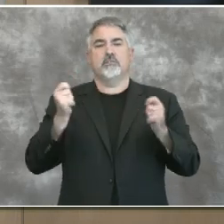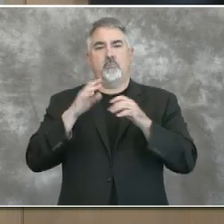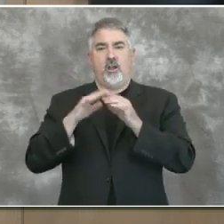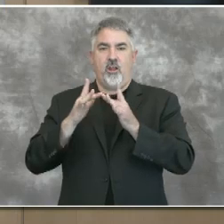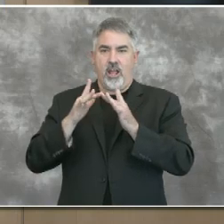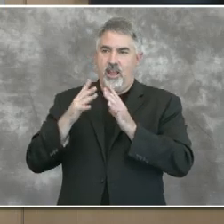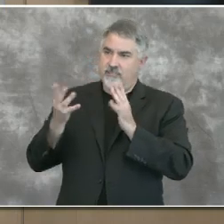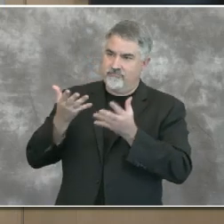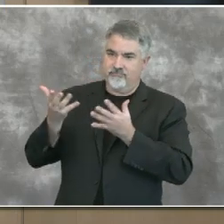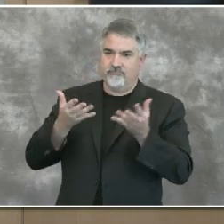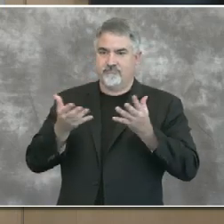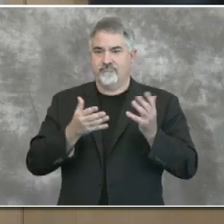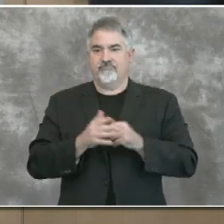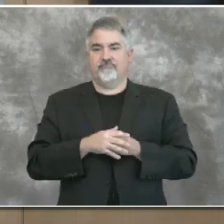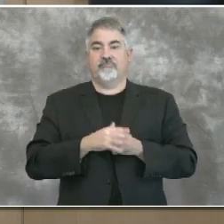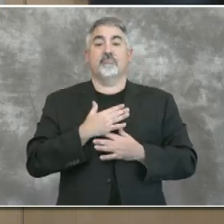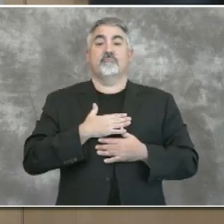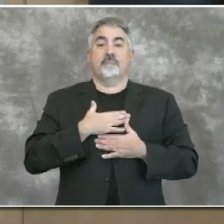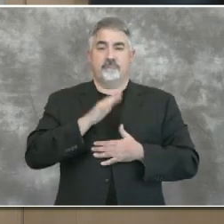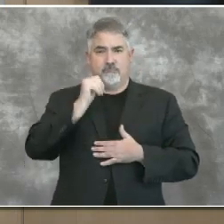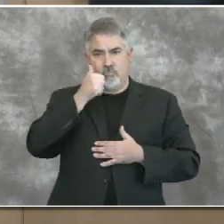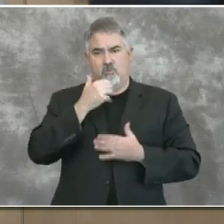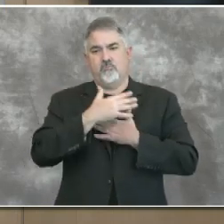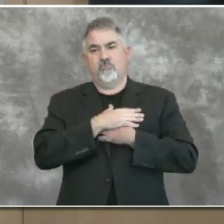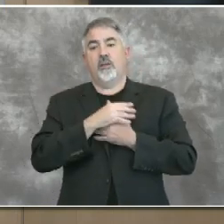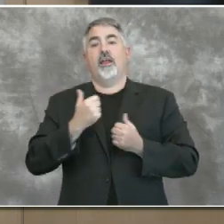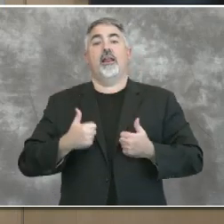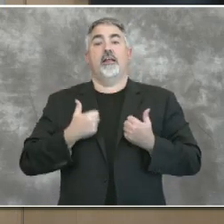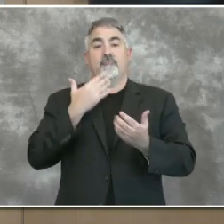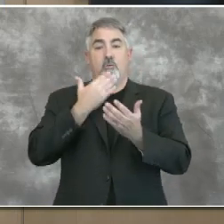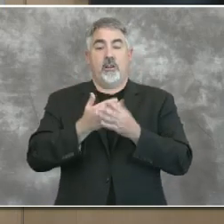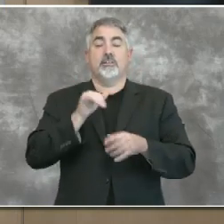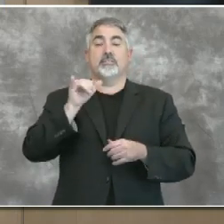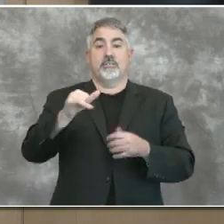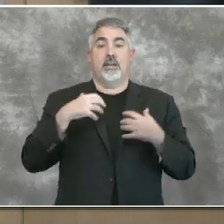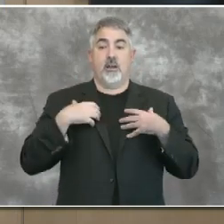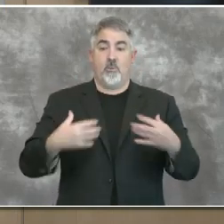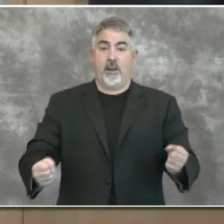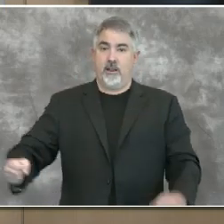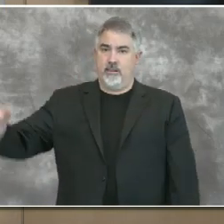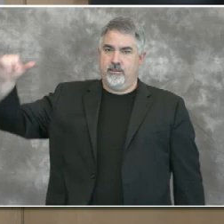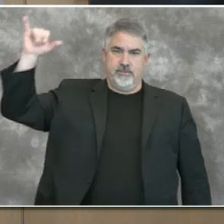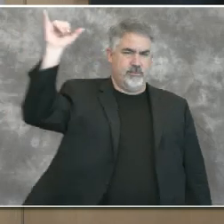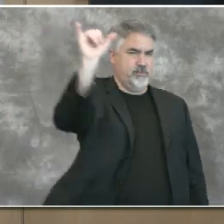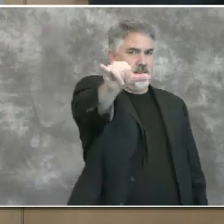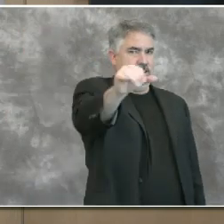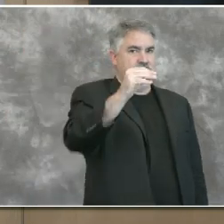remember to live well, and to stay well, stay home. Thank you.